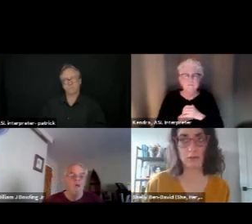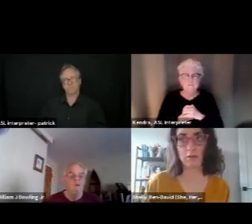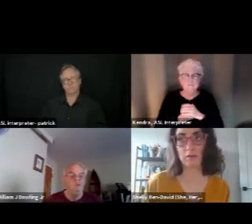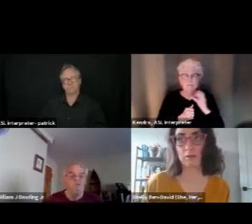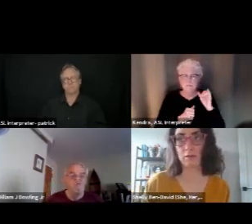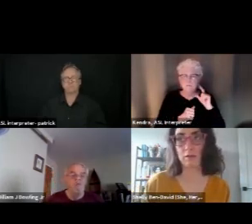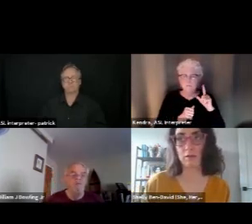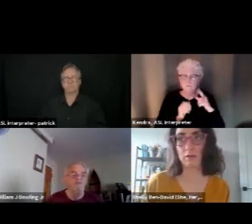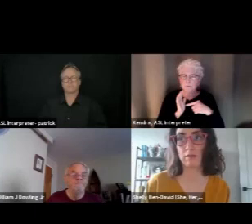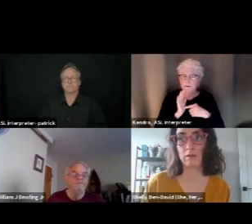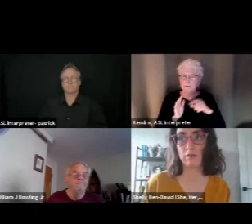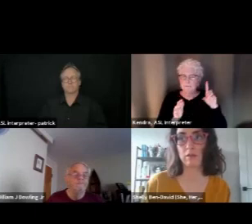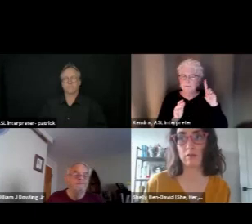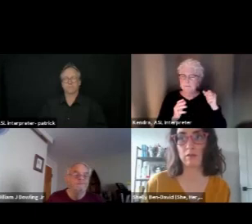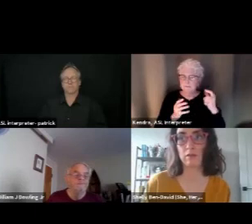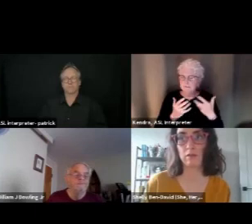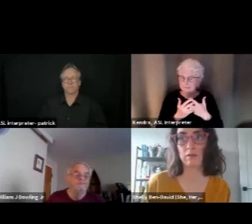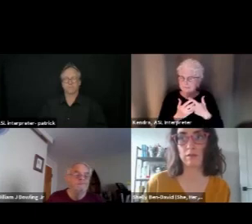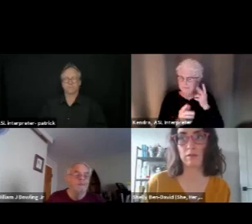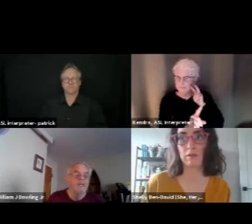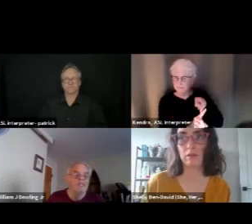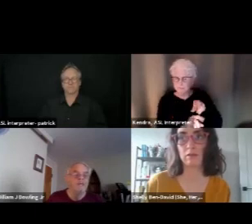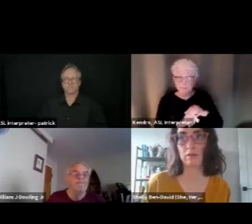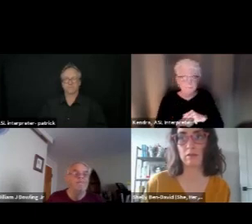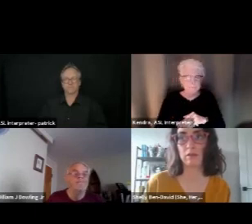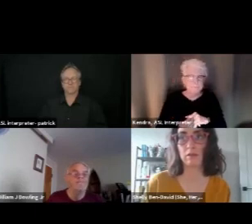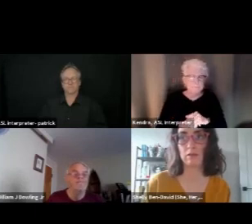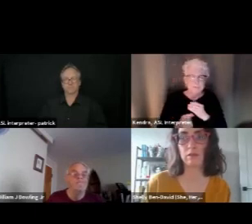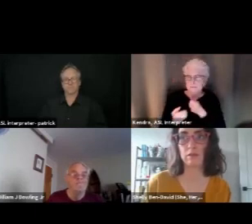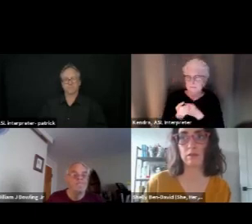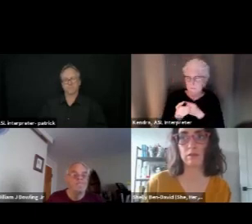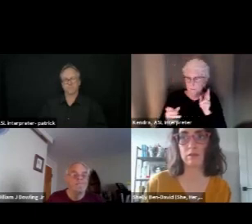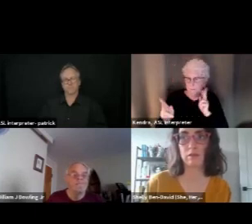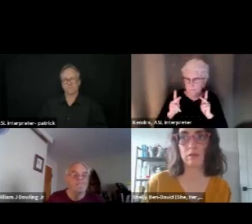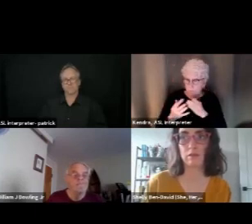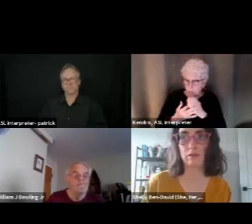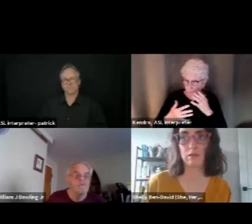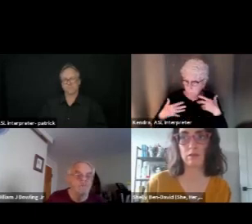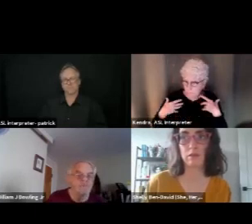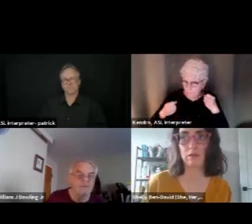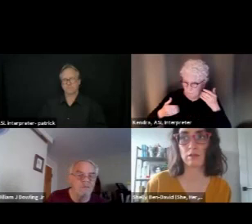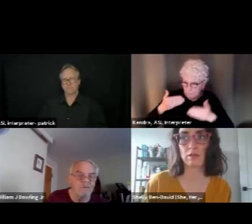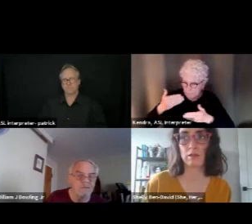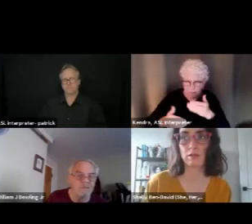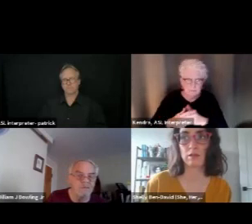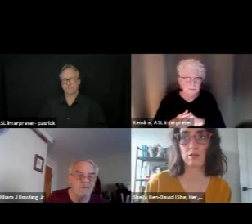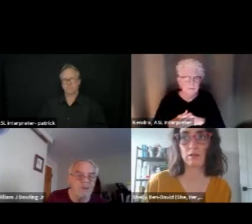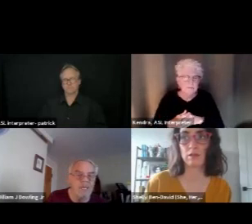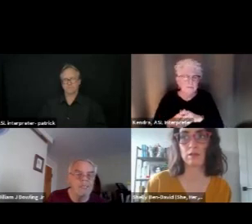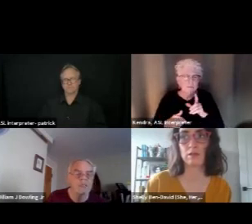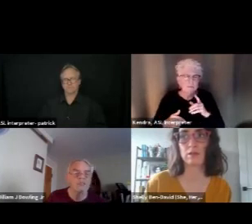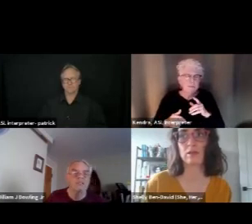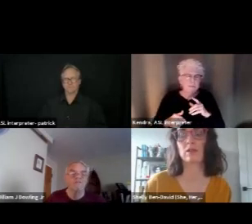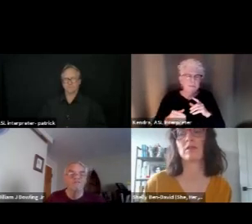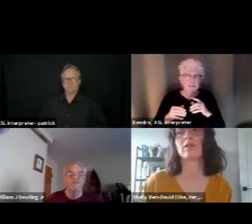the person is doing, but then to support recovery, people rely on, having a house, an income, education,